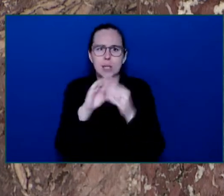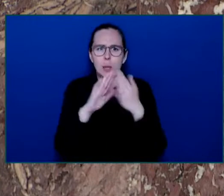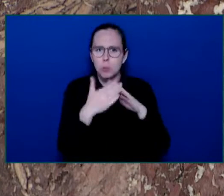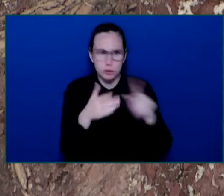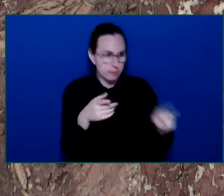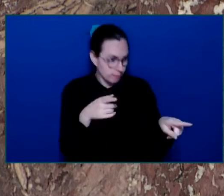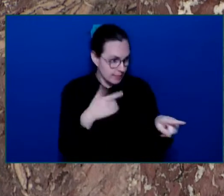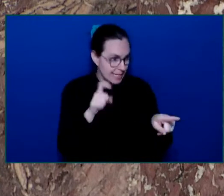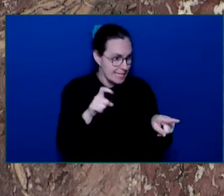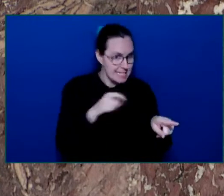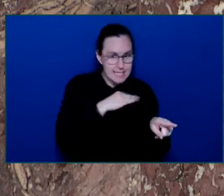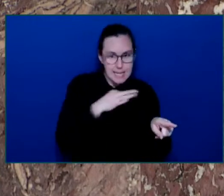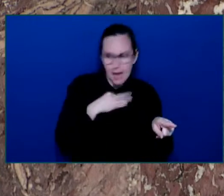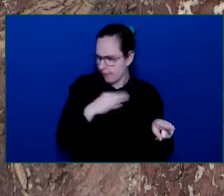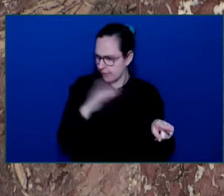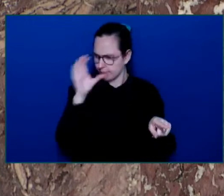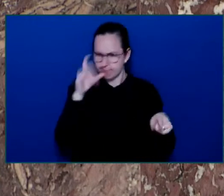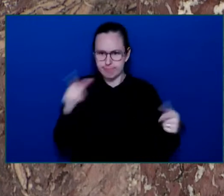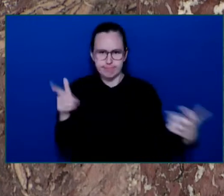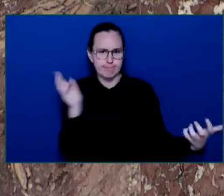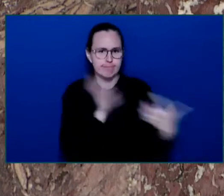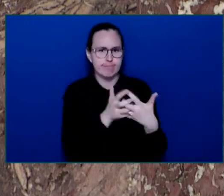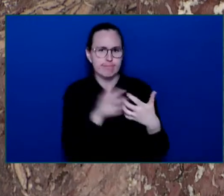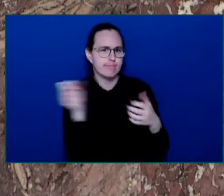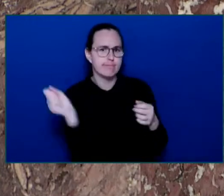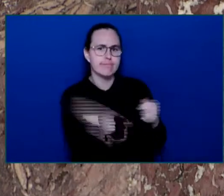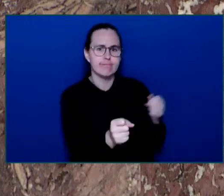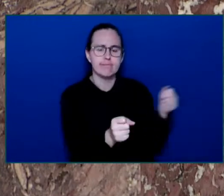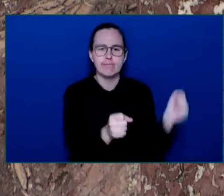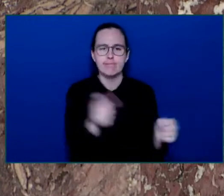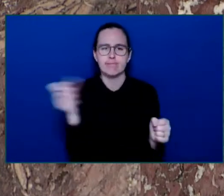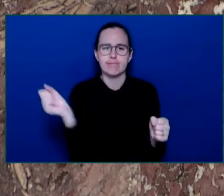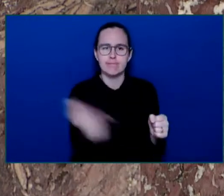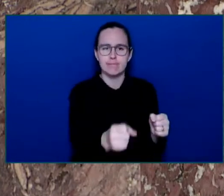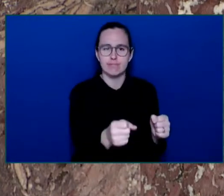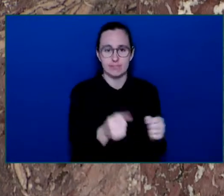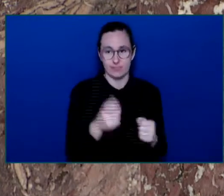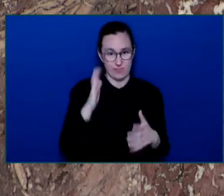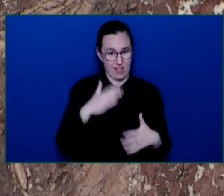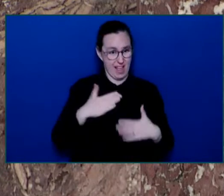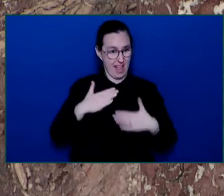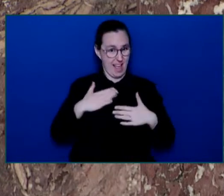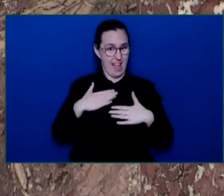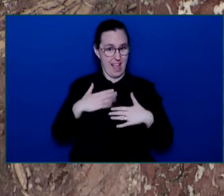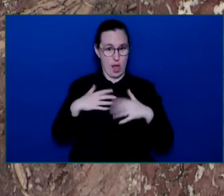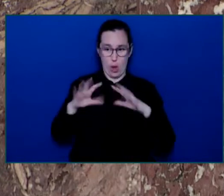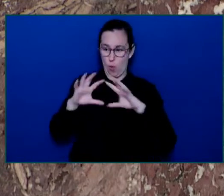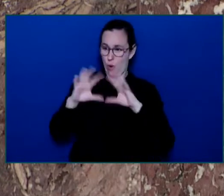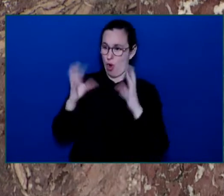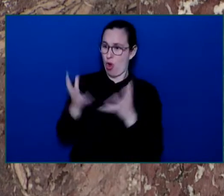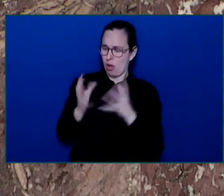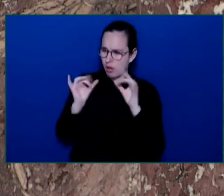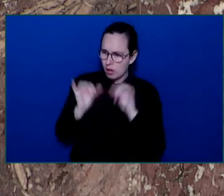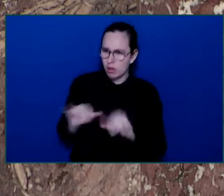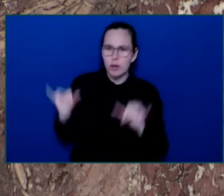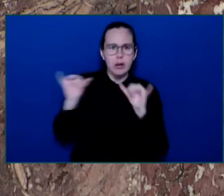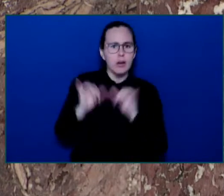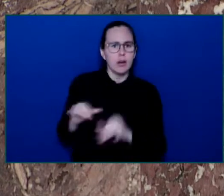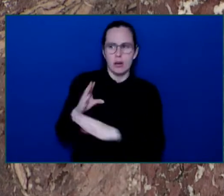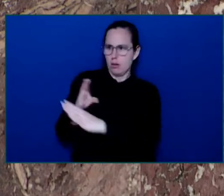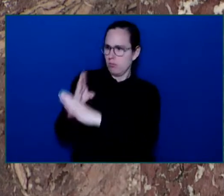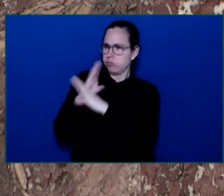world that is often marked by barriers and limitations, this initiative symbolizes progress, unity, and the